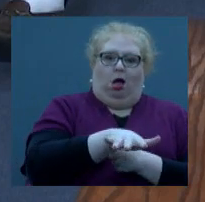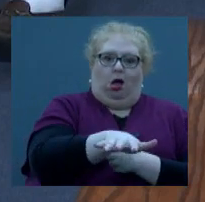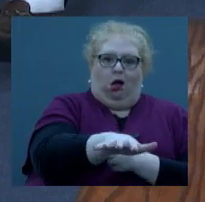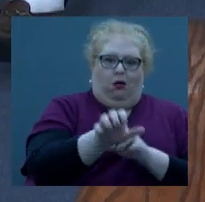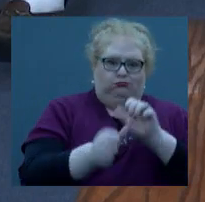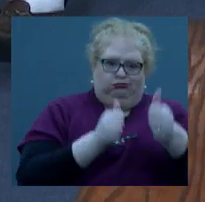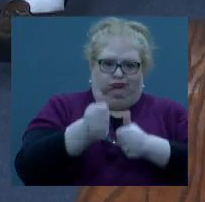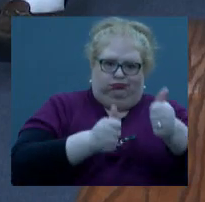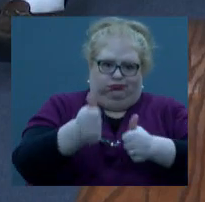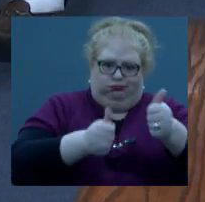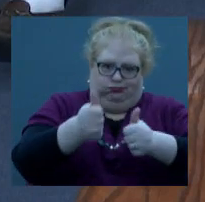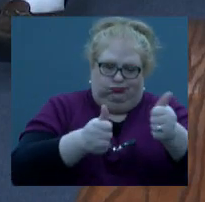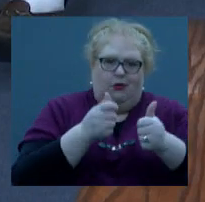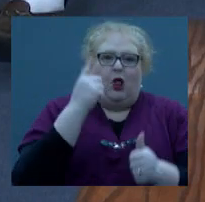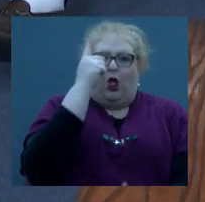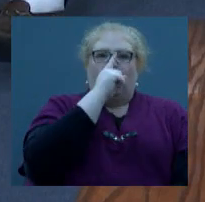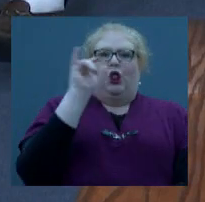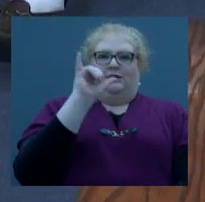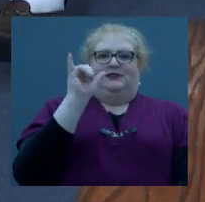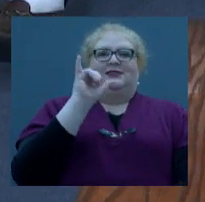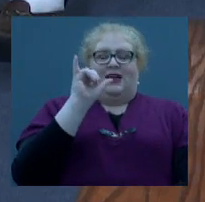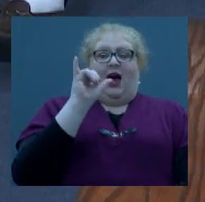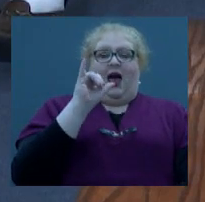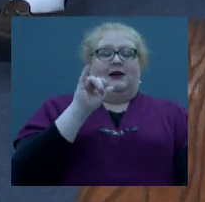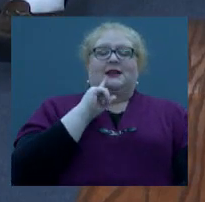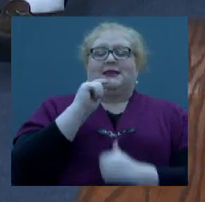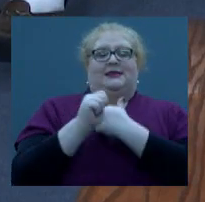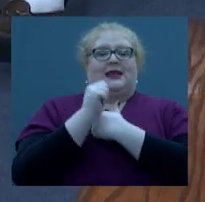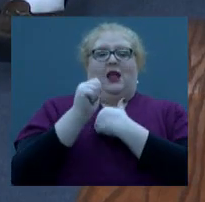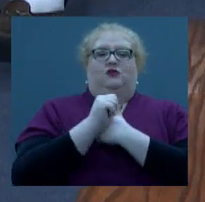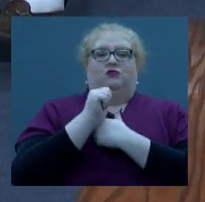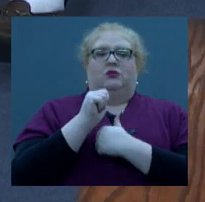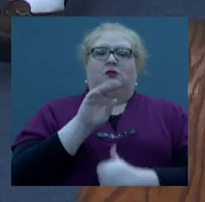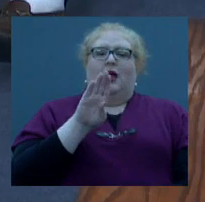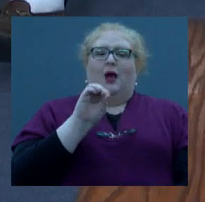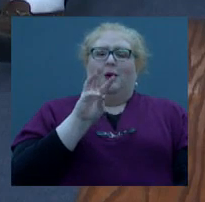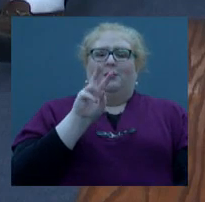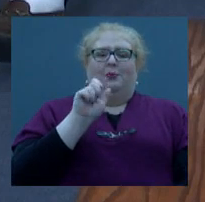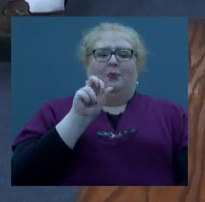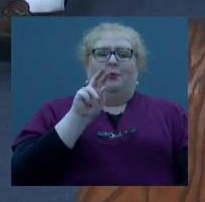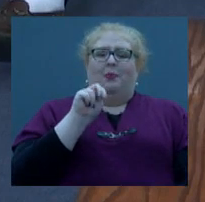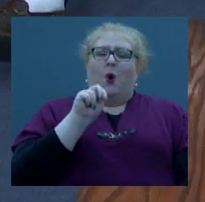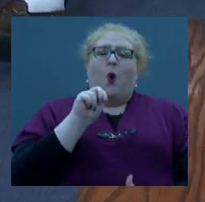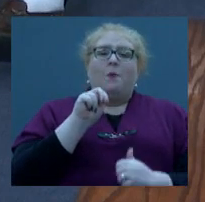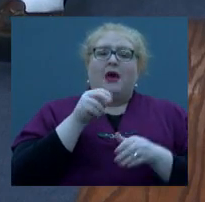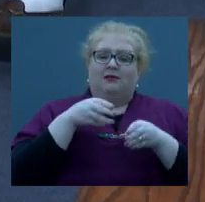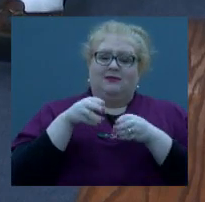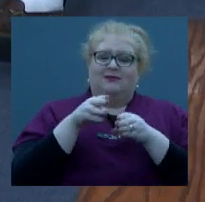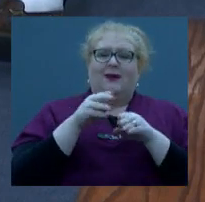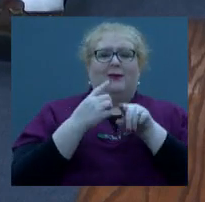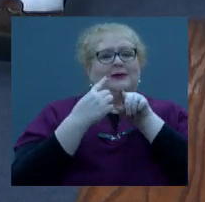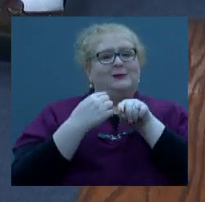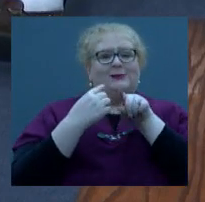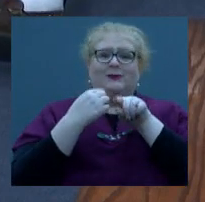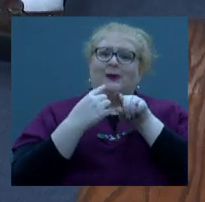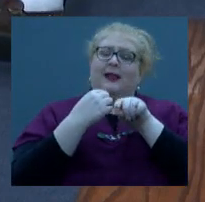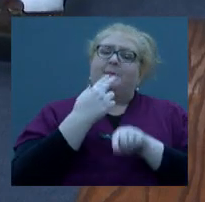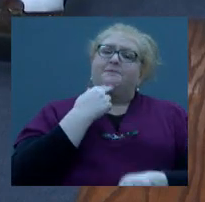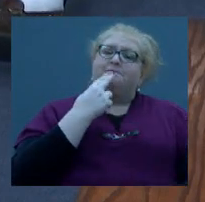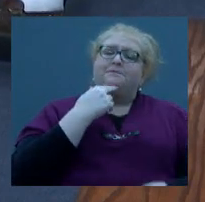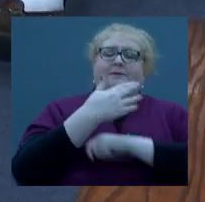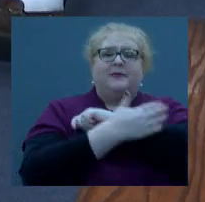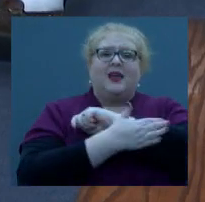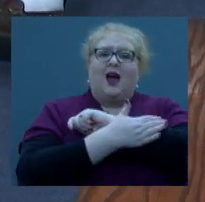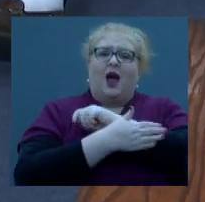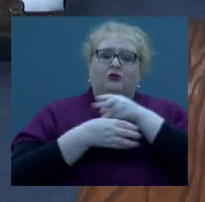setting. We know that Bowman was built as just a little 2-lane country road, and it still is. The other day when